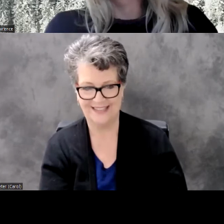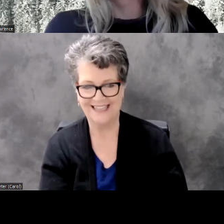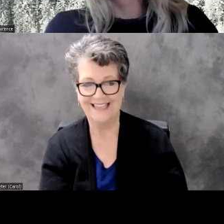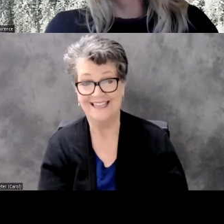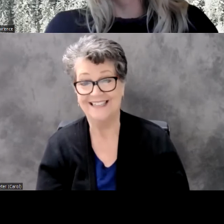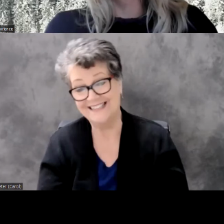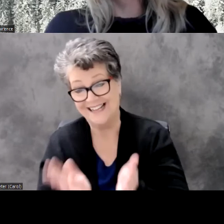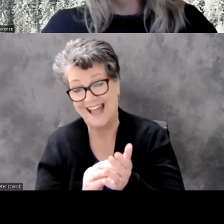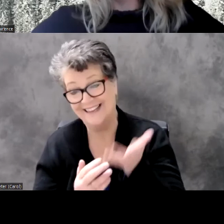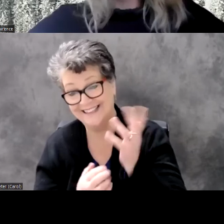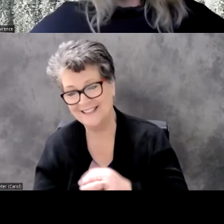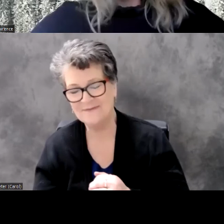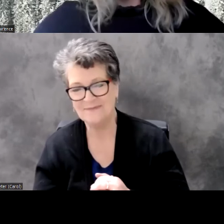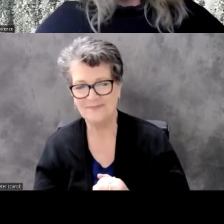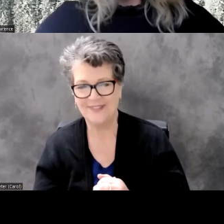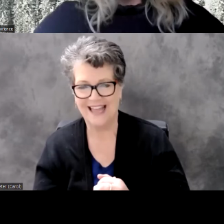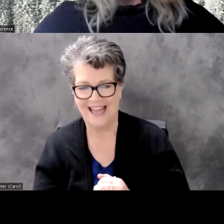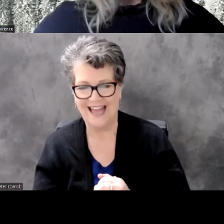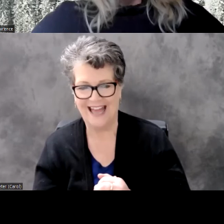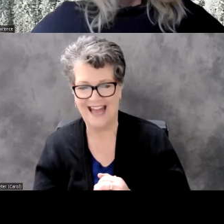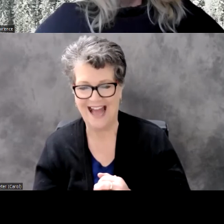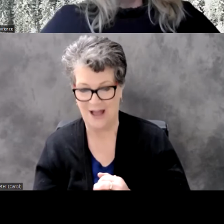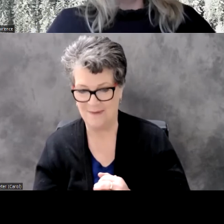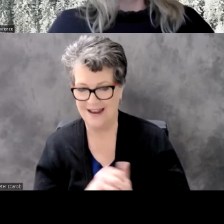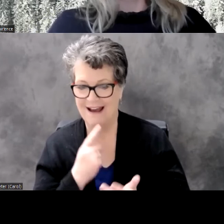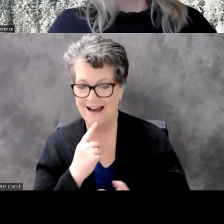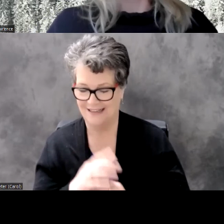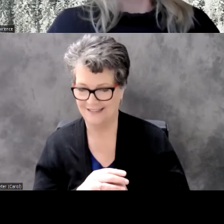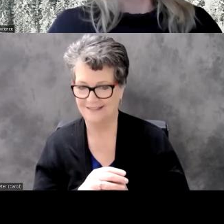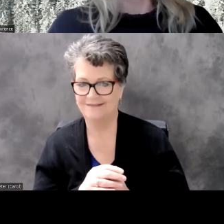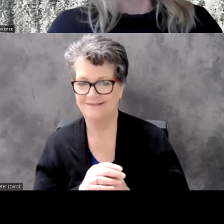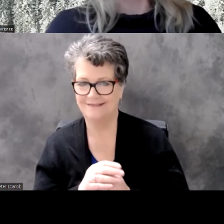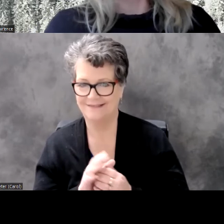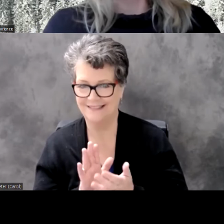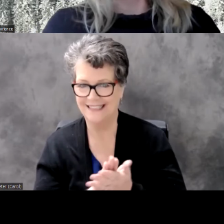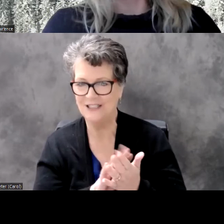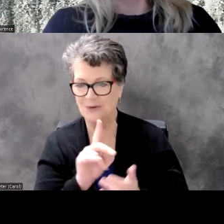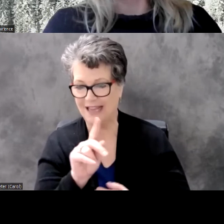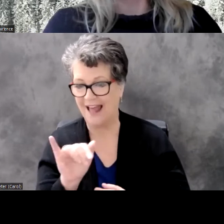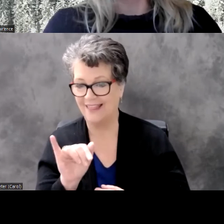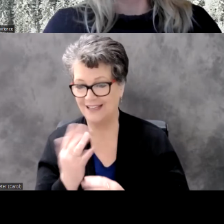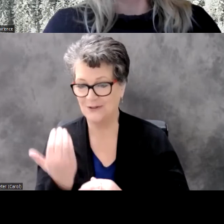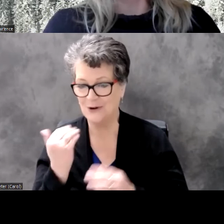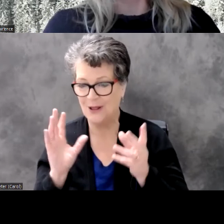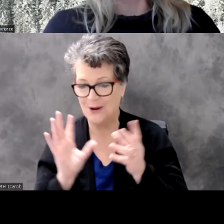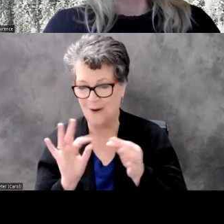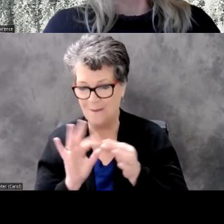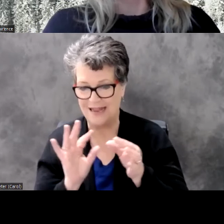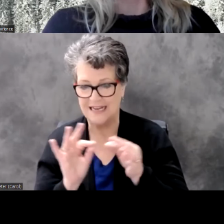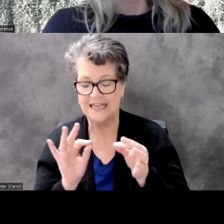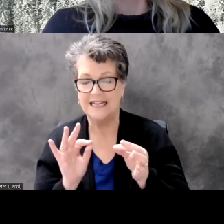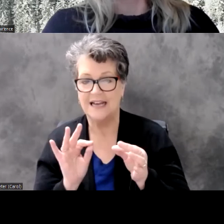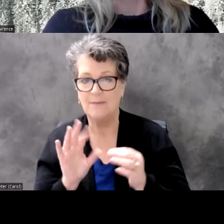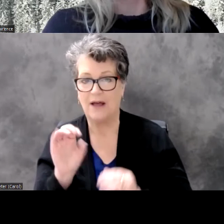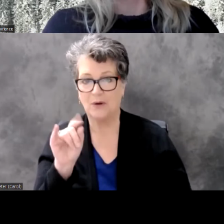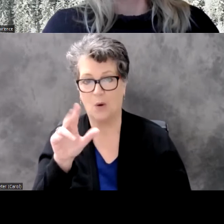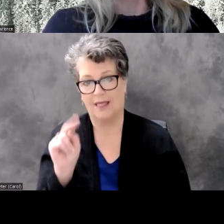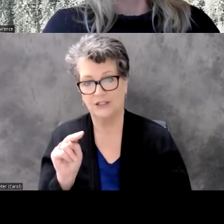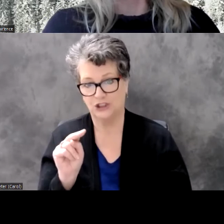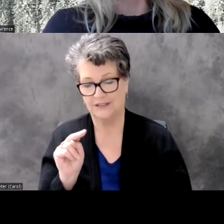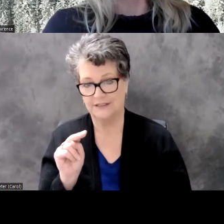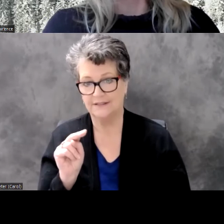Again, I'm going to put a shout out with Callie's earlier comment about the coalitions